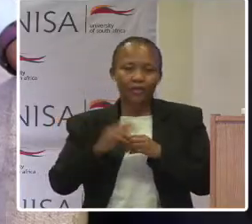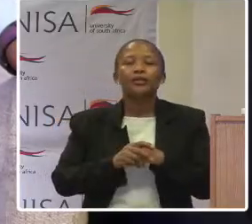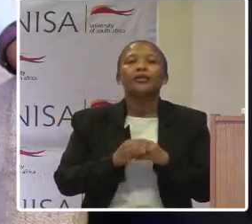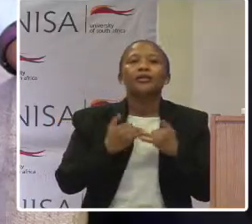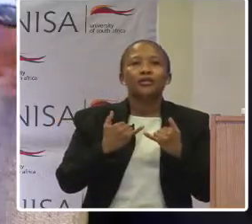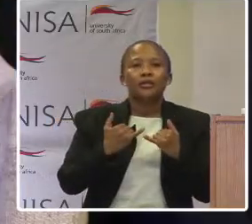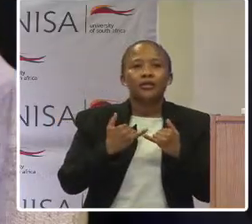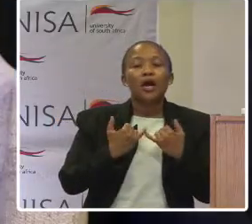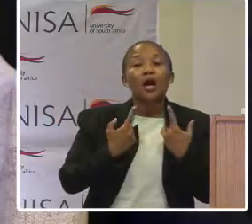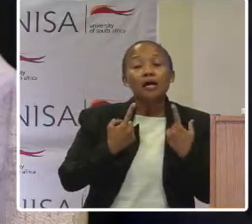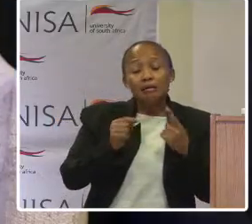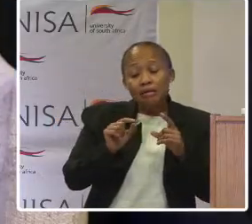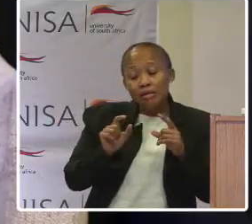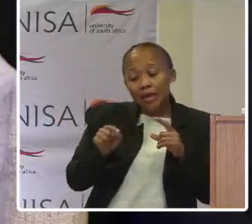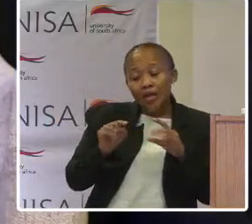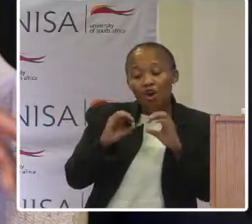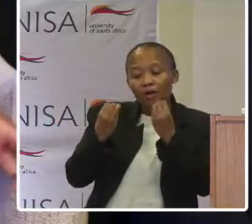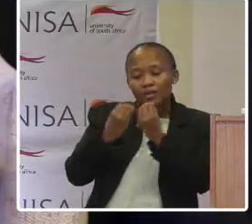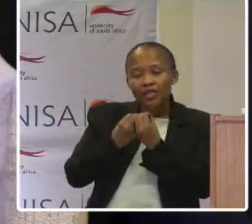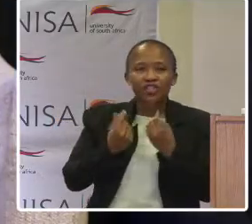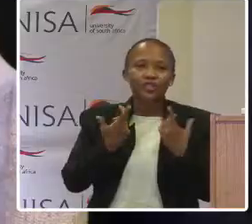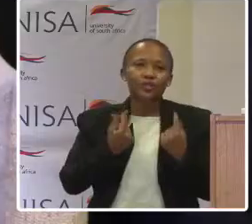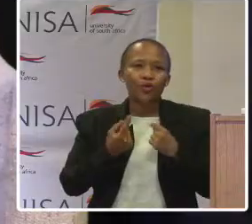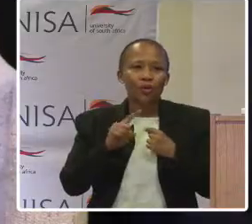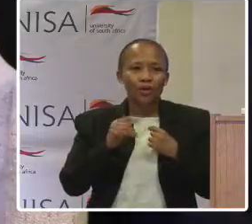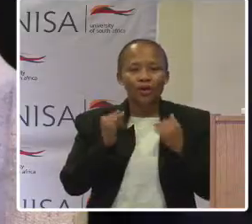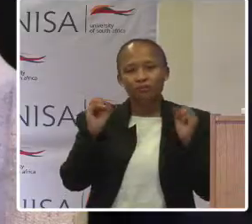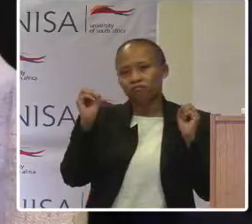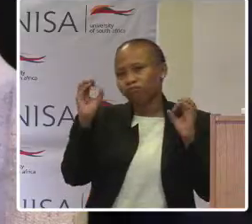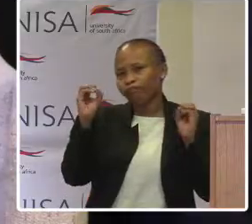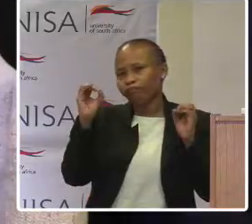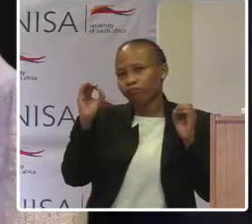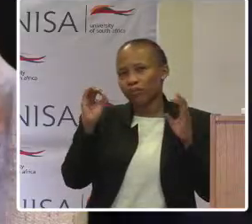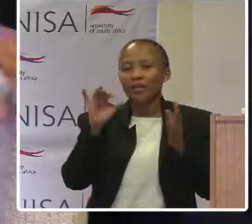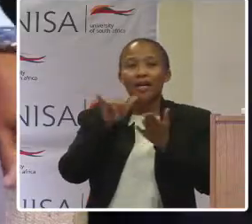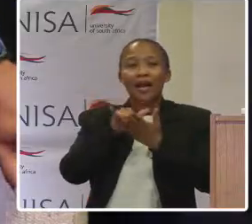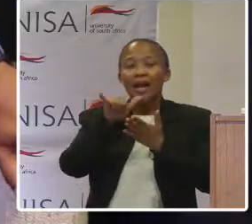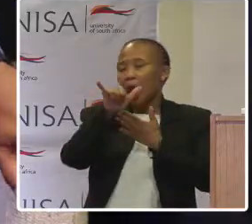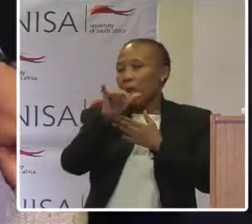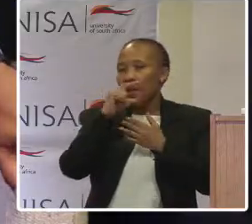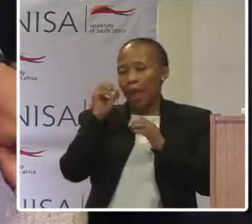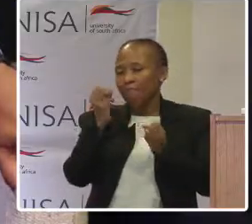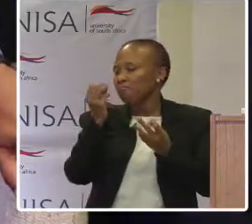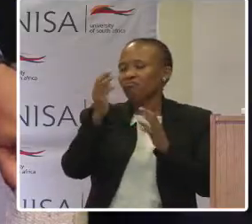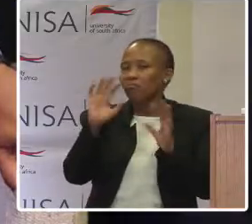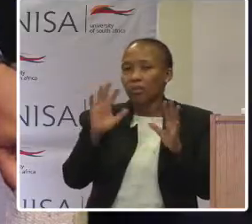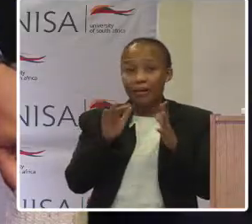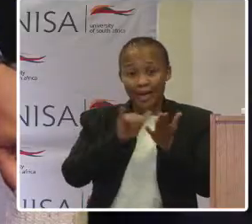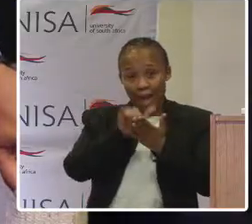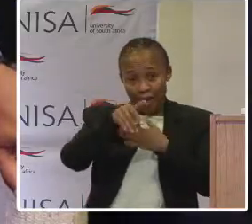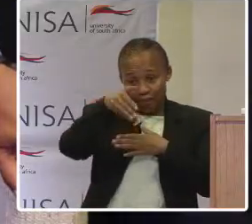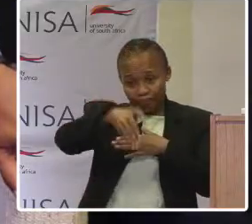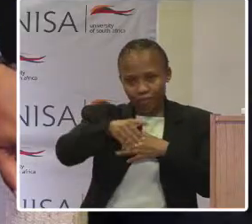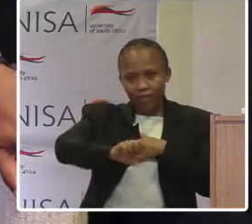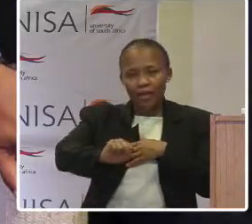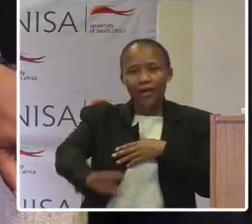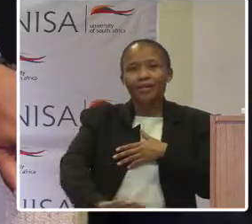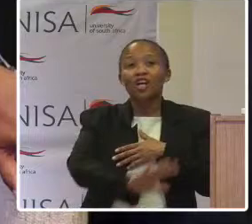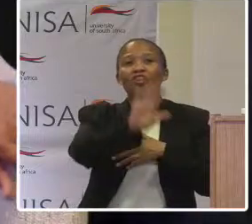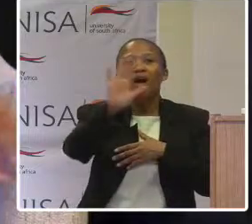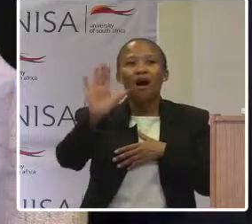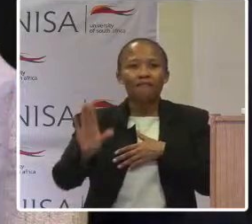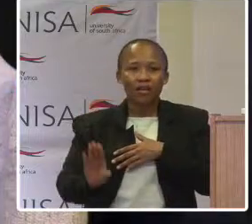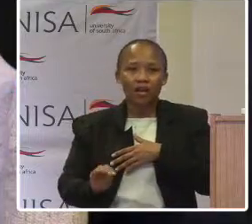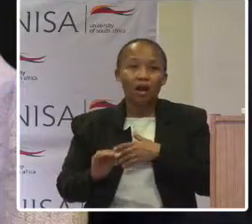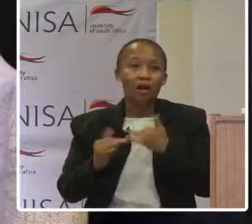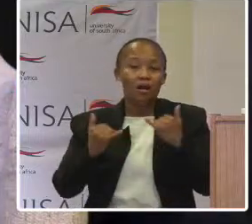this, they've spoken to an airline, I won't mention the name, an airline here in South Africa, and they've